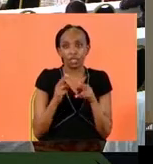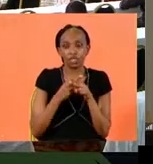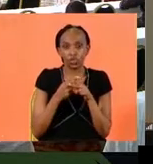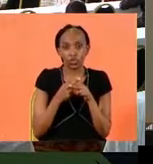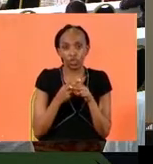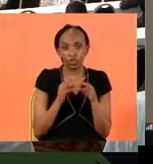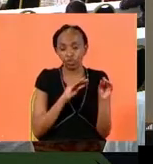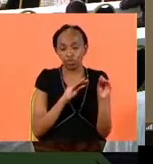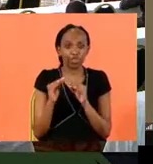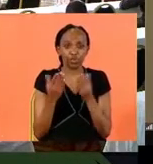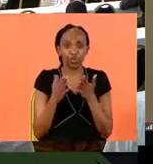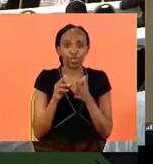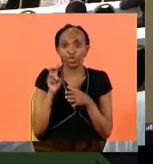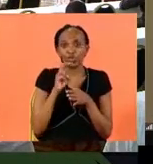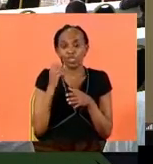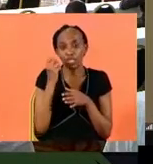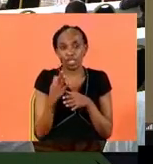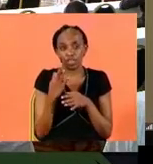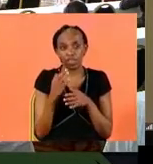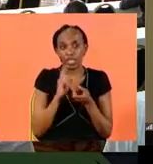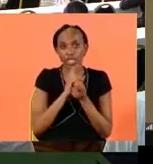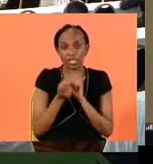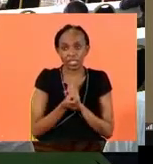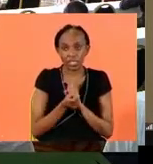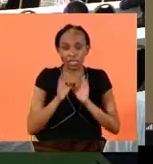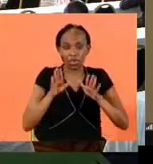soon to see whether the changes or